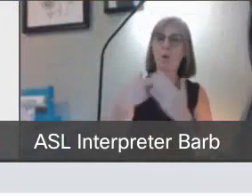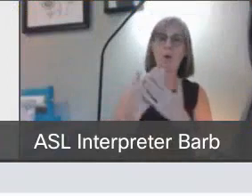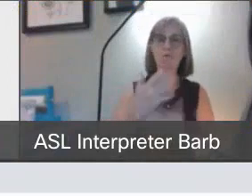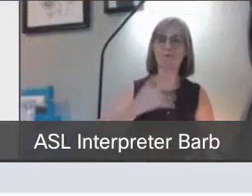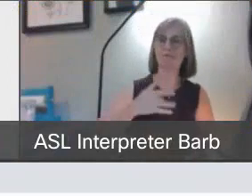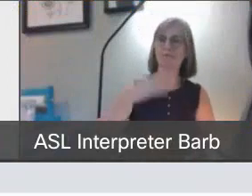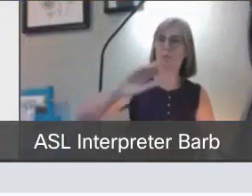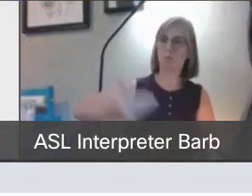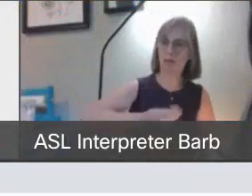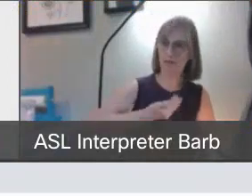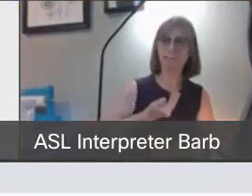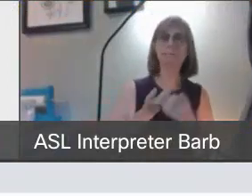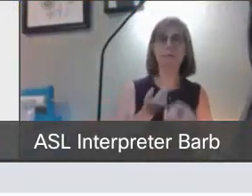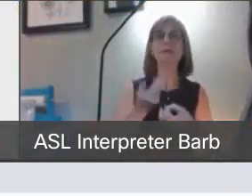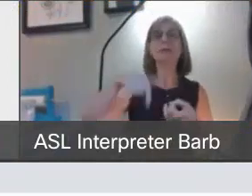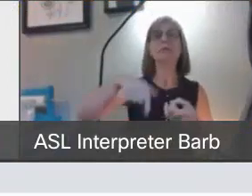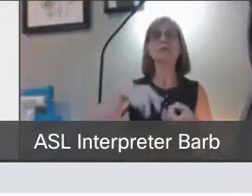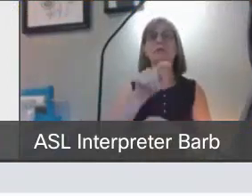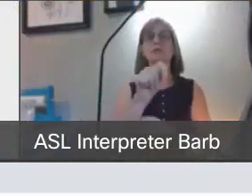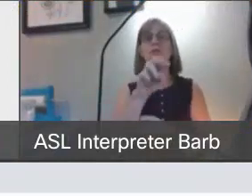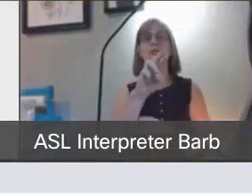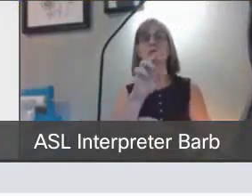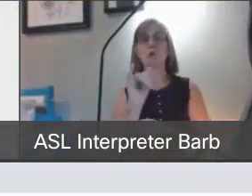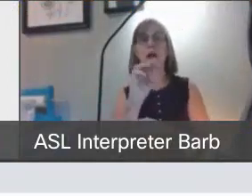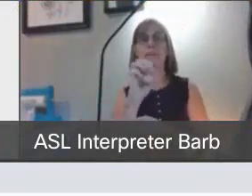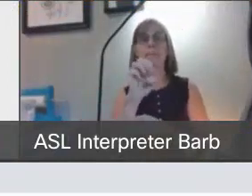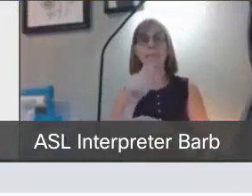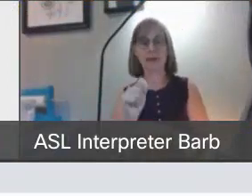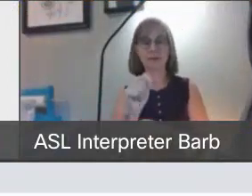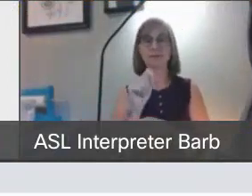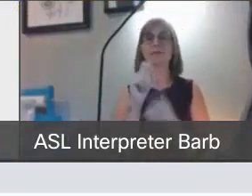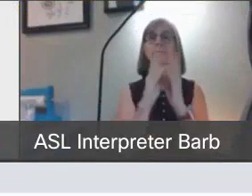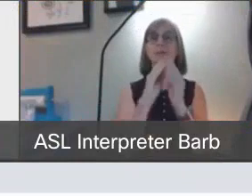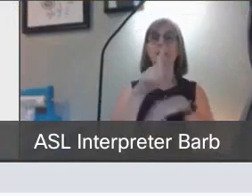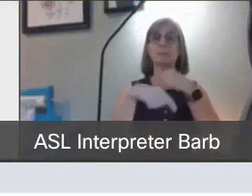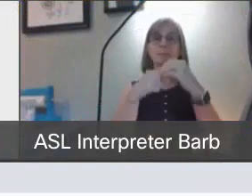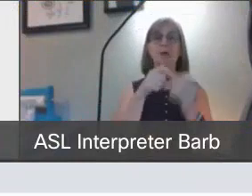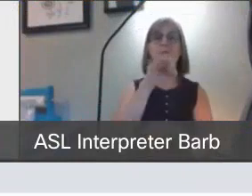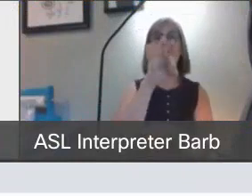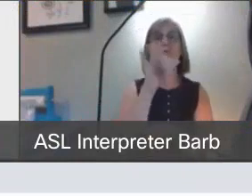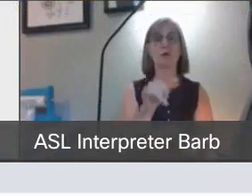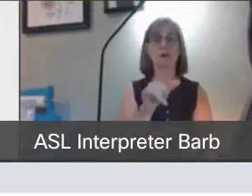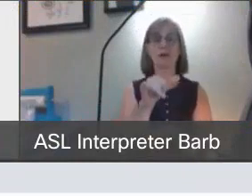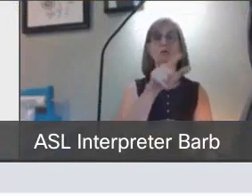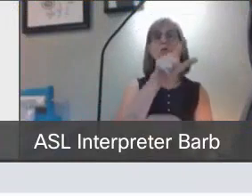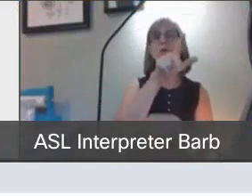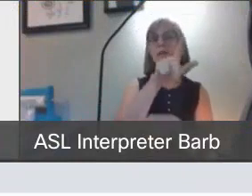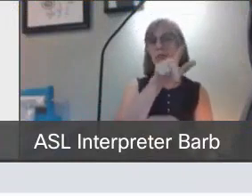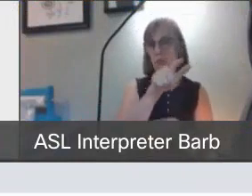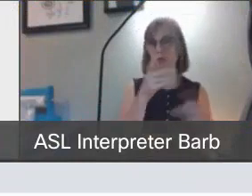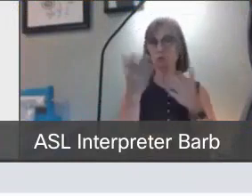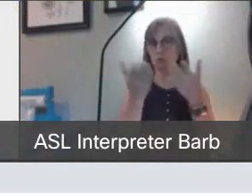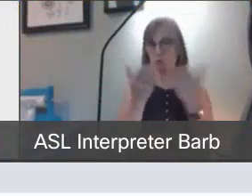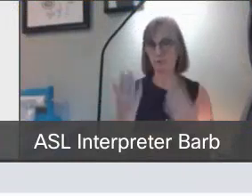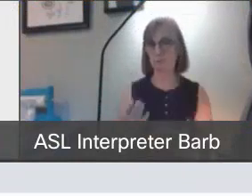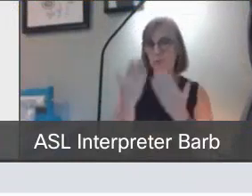just wanted to make sure that you know that this is a TriMet's meeting about the FY23 service change proposals for September of 2022.